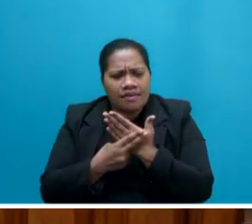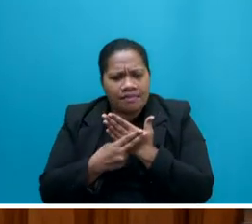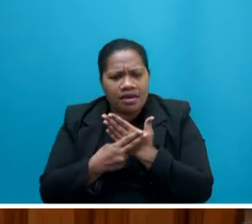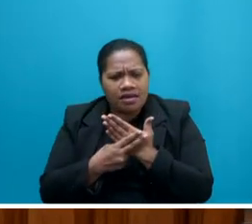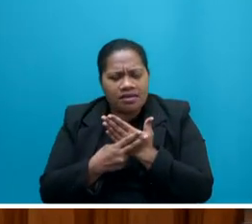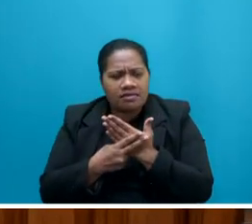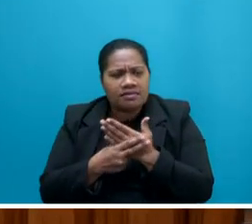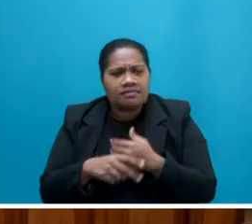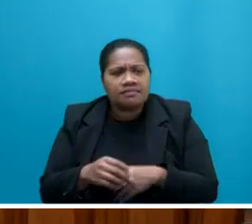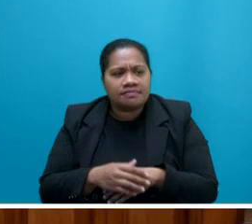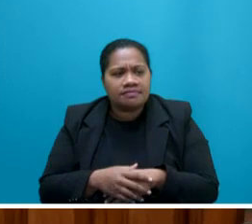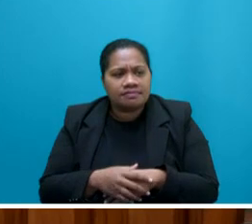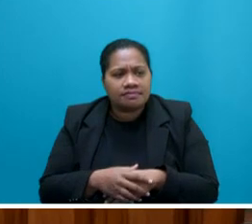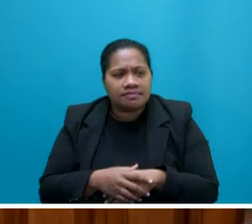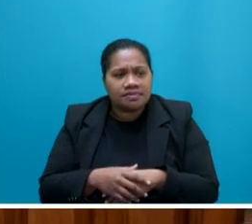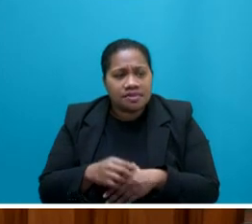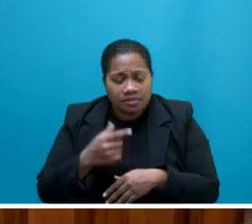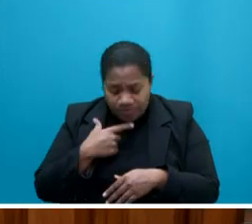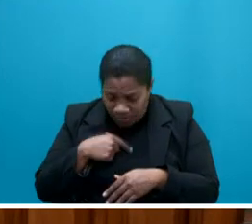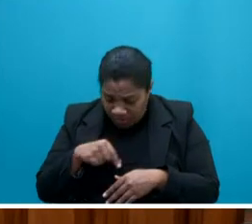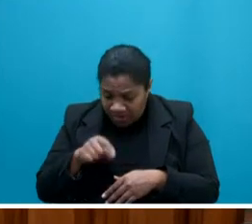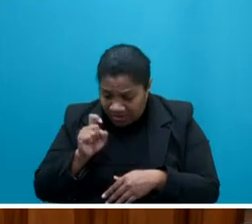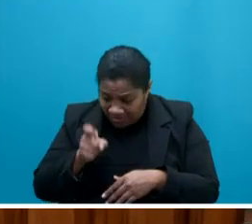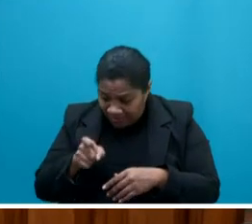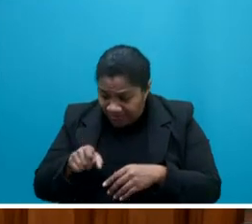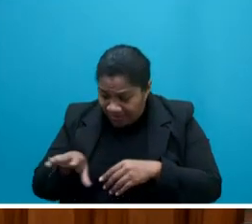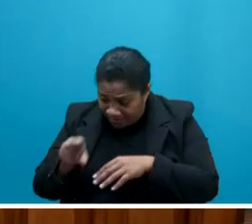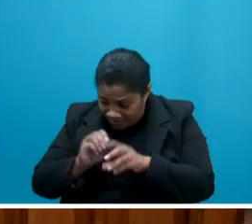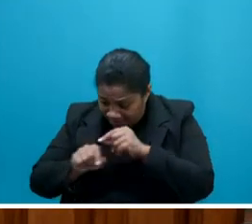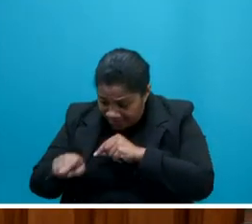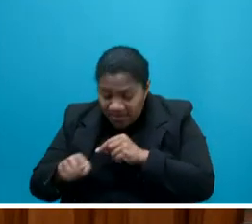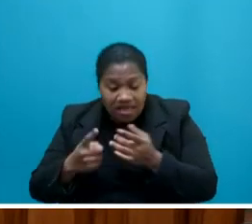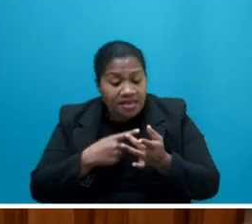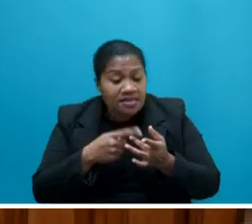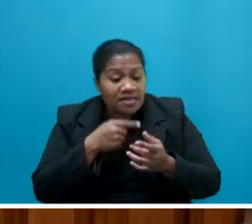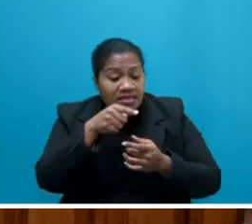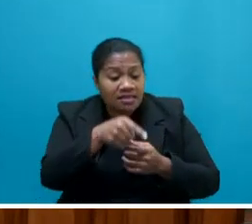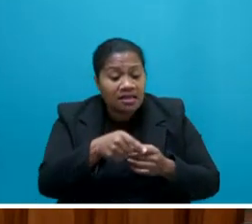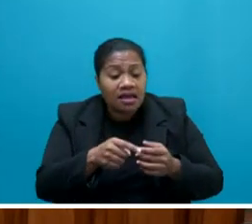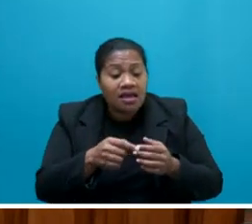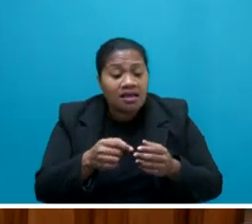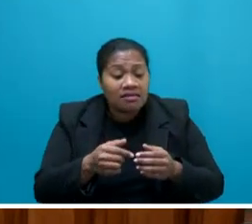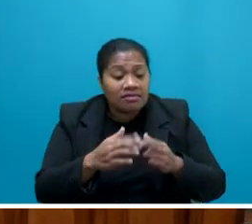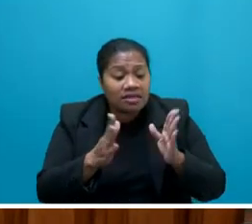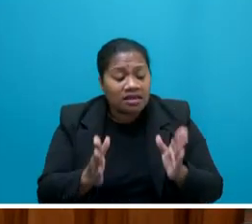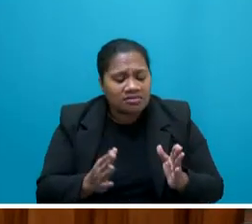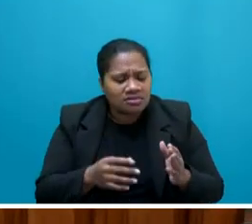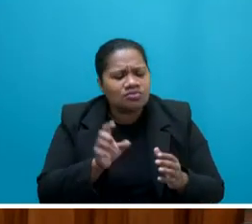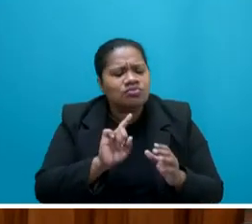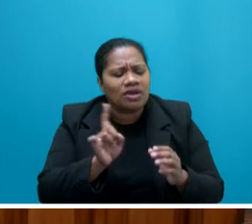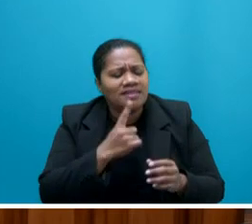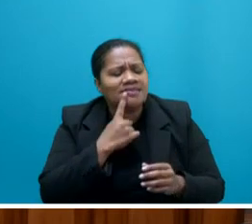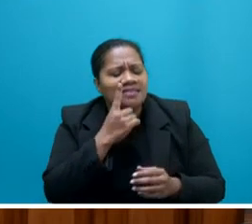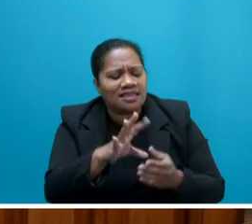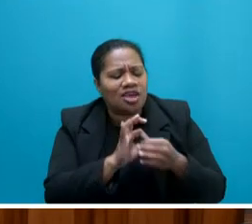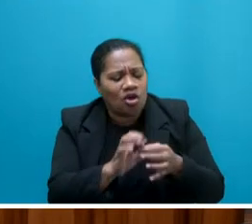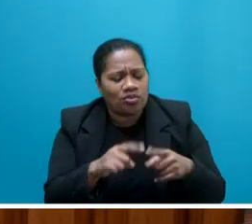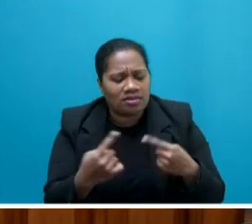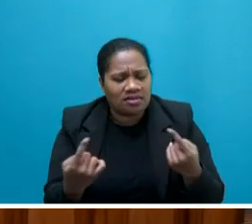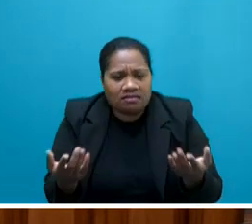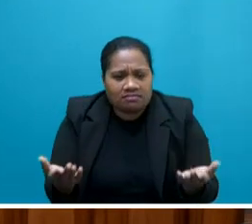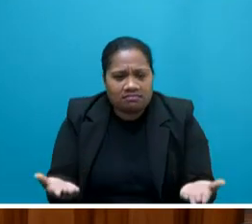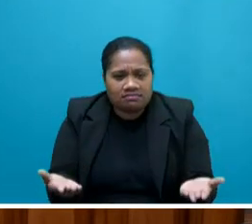Because if I quote the same thing from the Fiji Time, the other side of the House will not trust it. So it's coming from their own mouthpiece. No. Mr. Speaker,